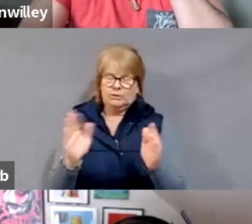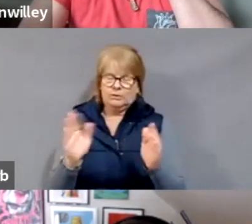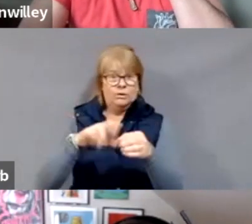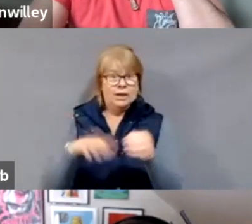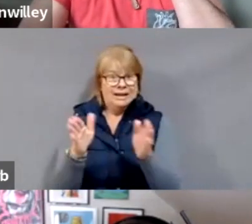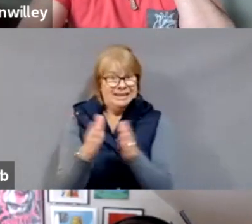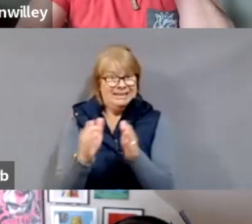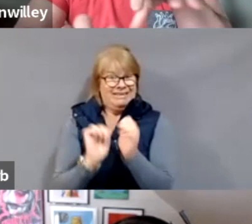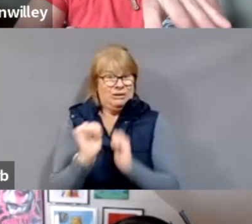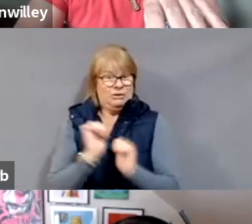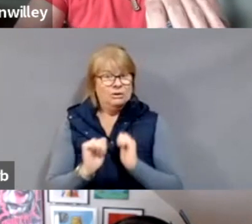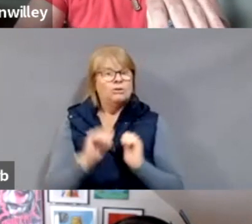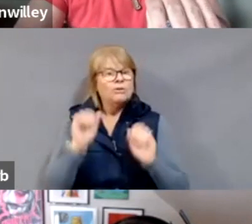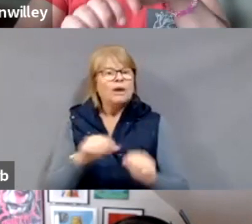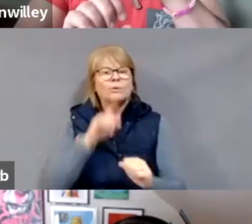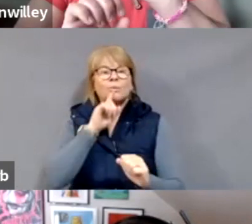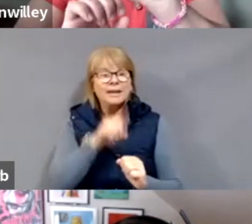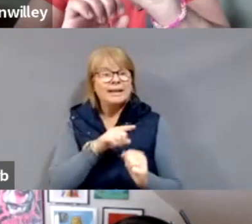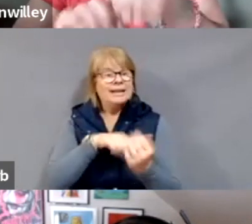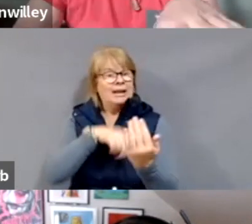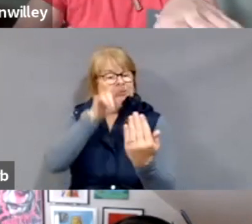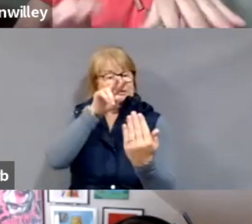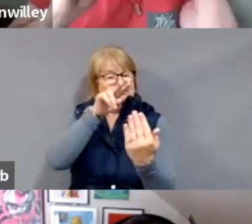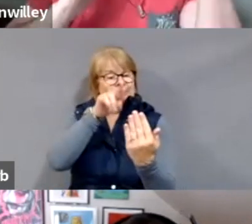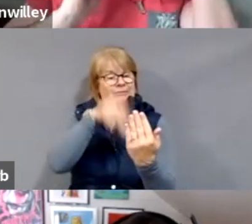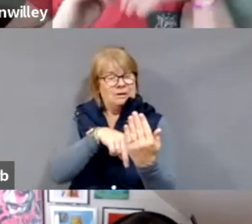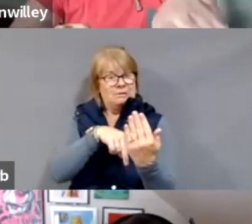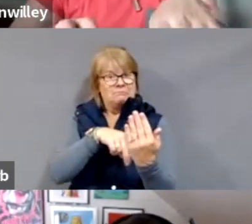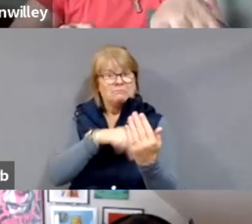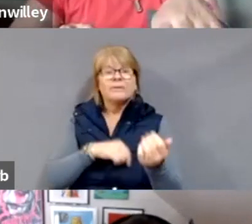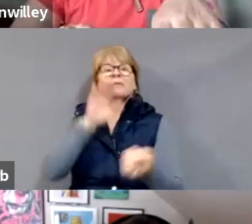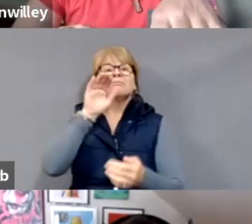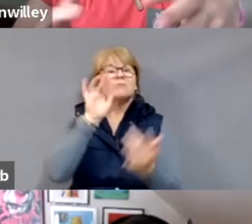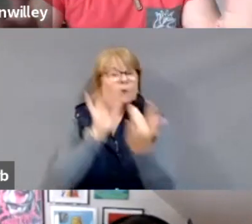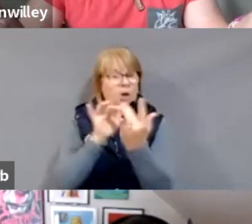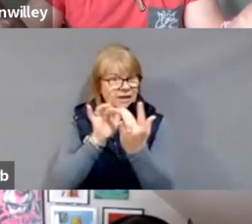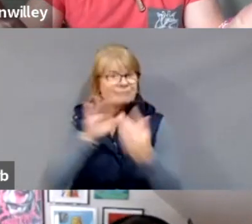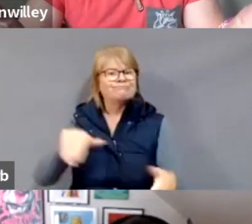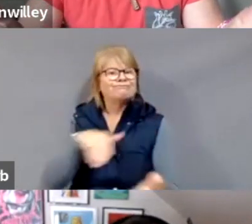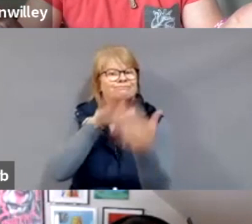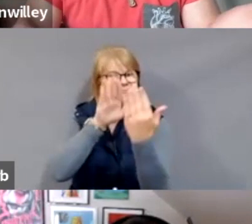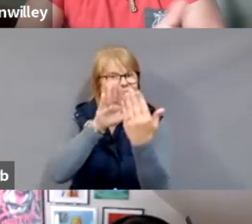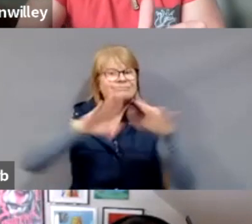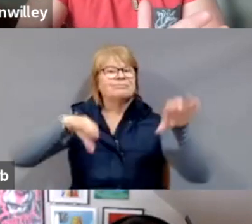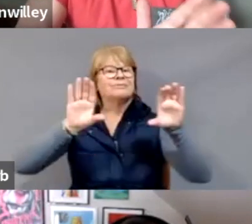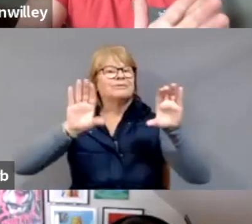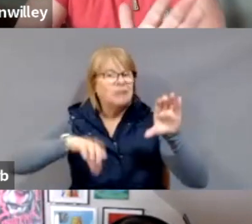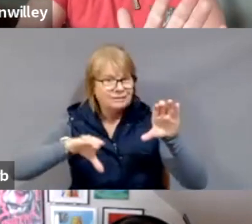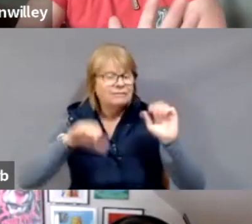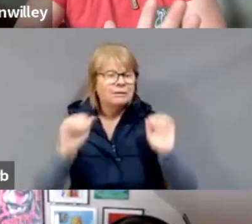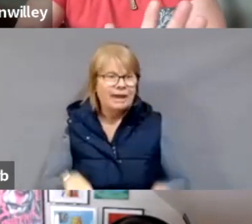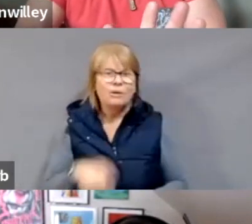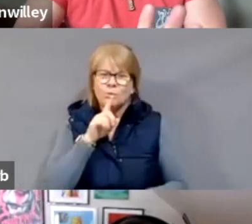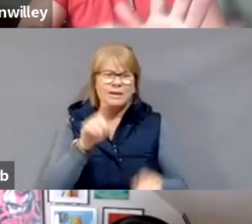can quite literally look them up and talk to them directly. and they are really quite